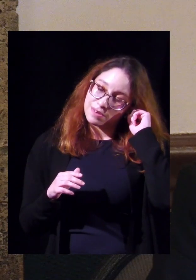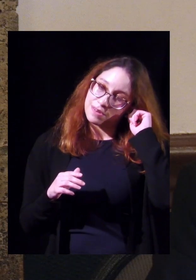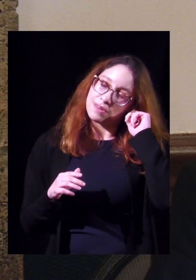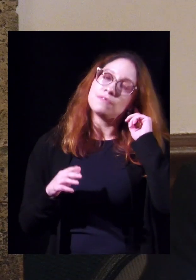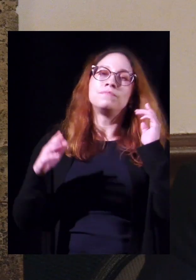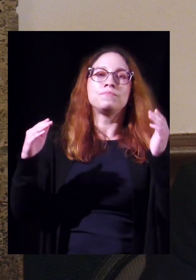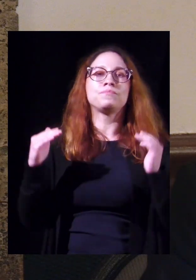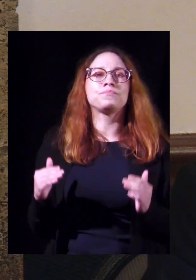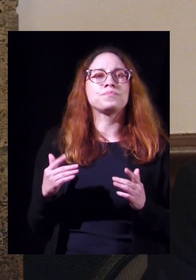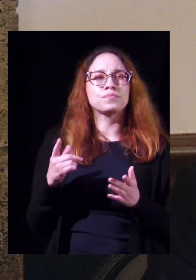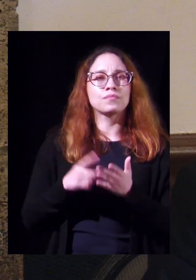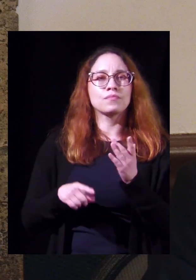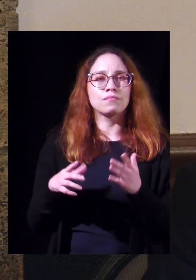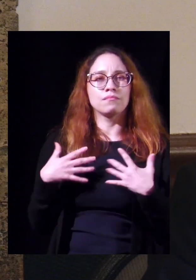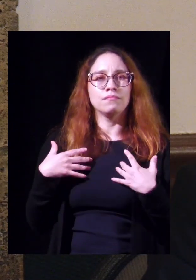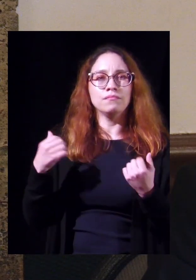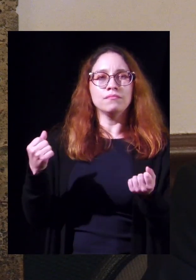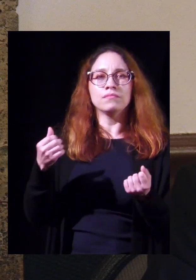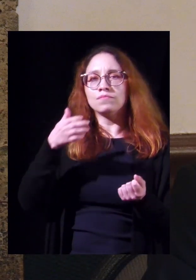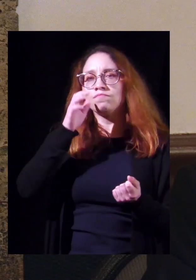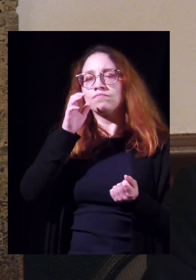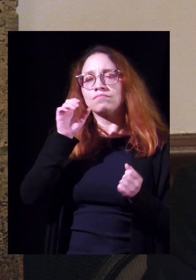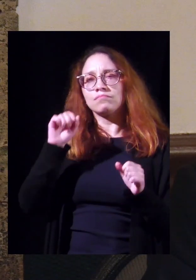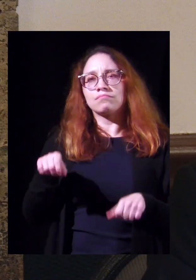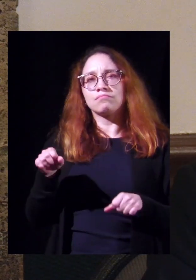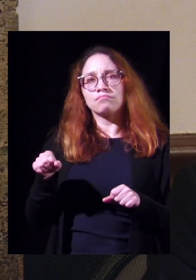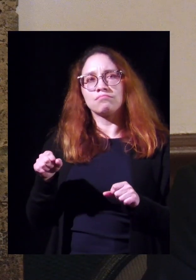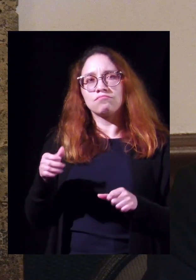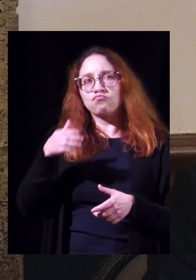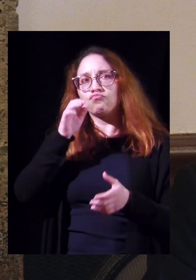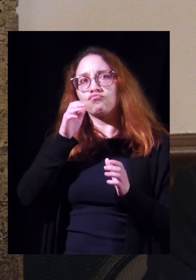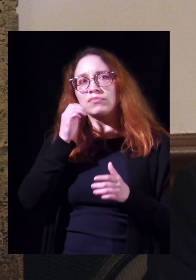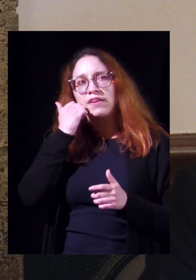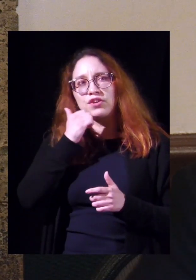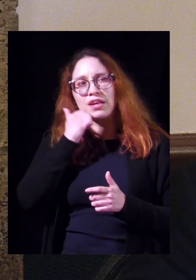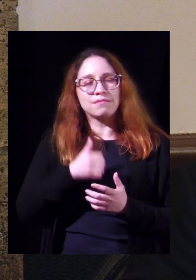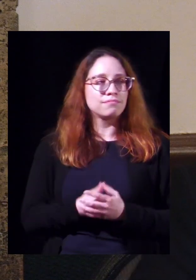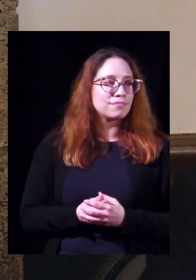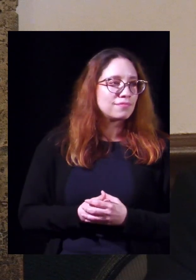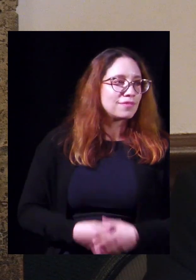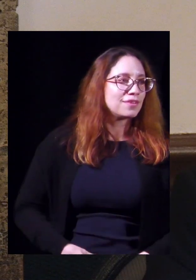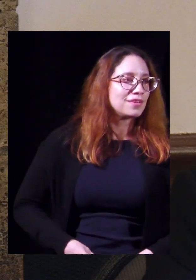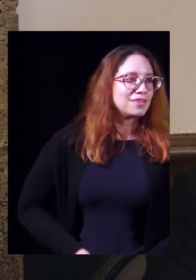know, what is a healthy drink that they should be consuming each day?